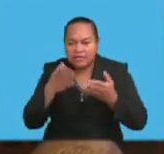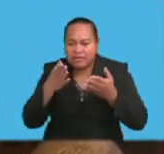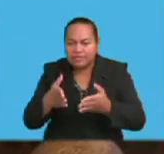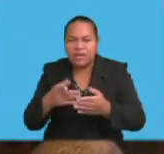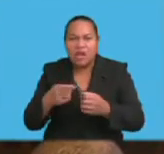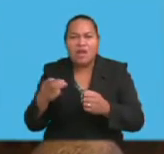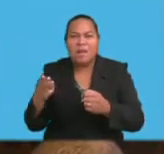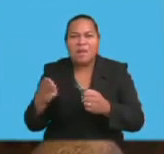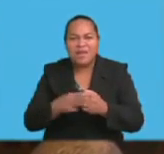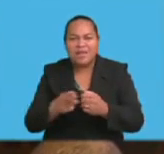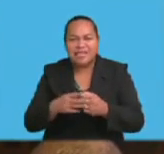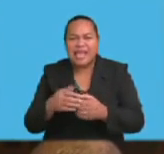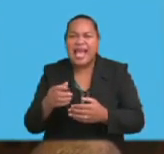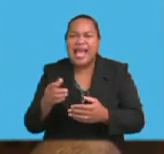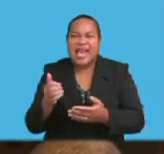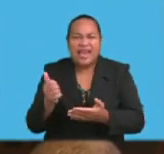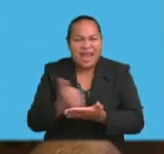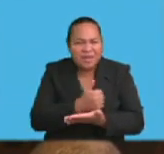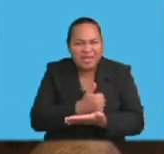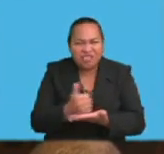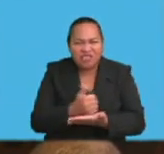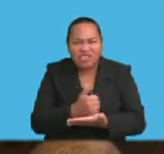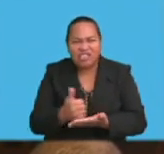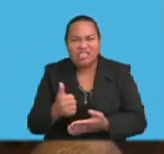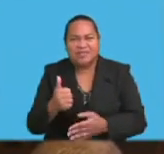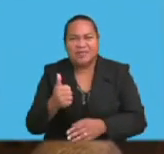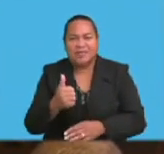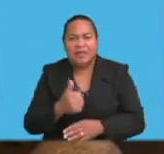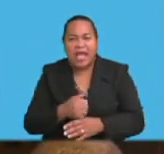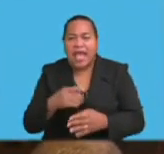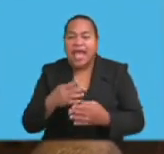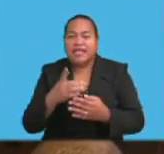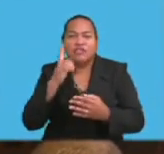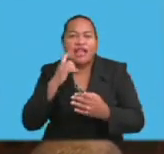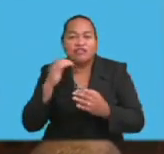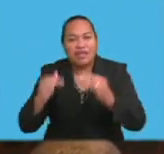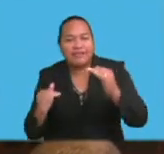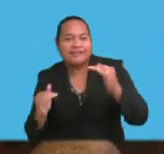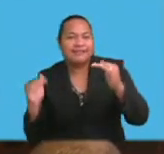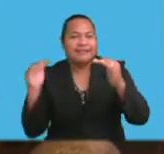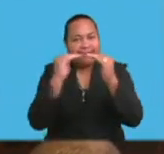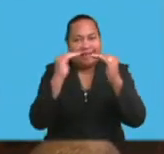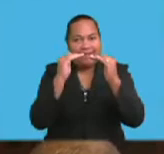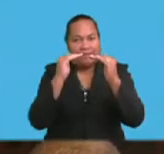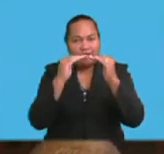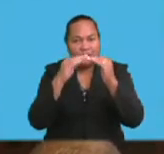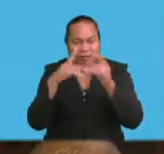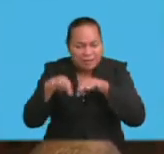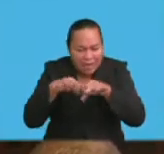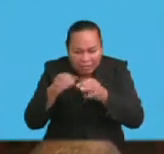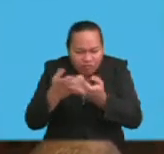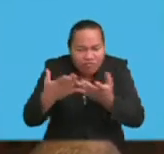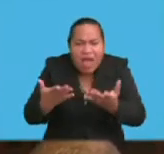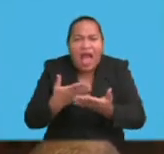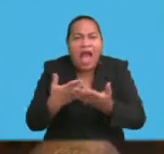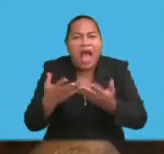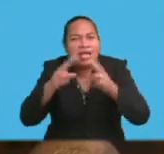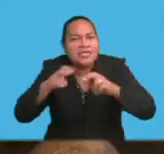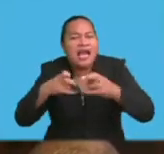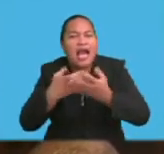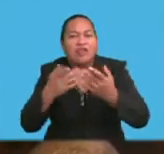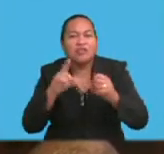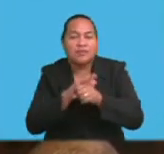and administration, and also the setting of standards for the care of the elderly in our state homes who look